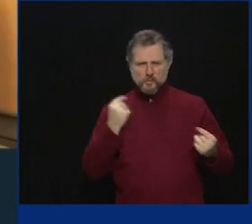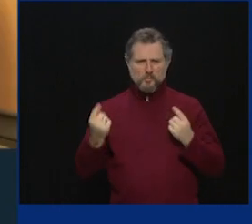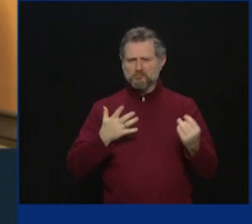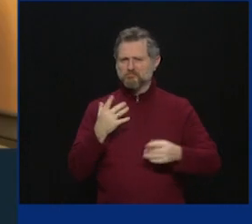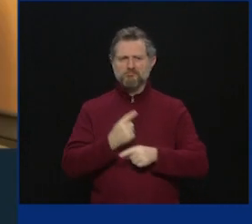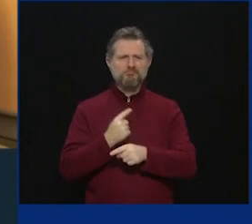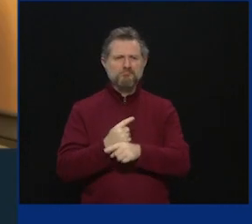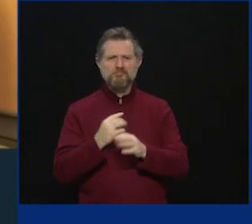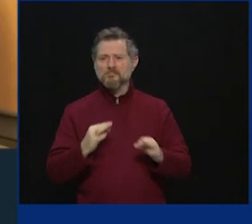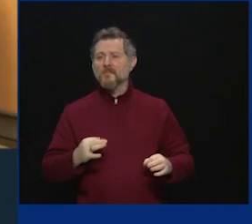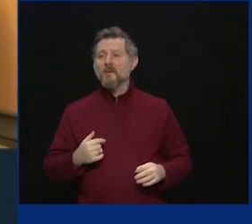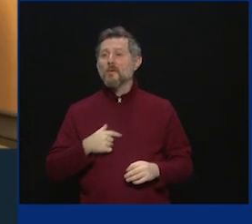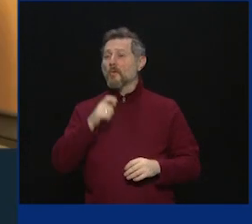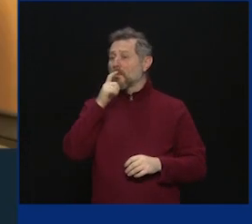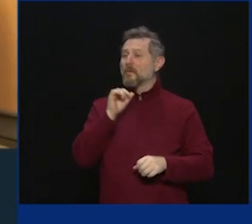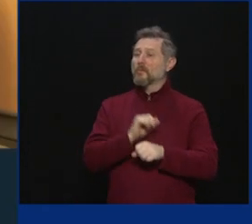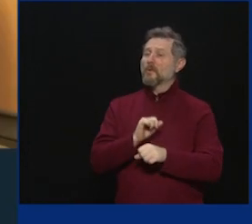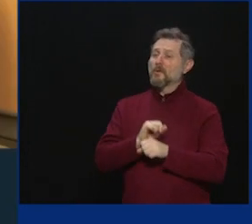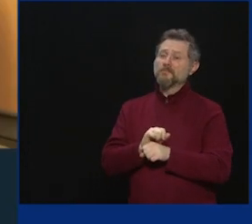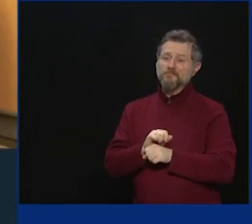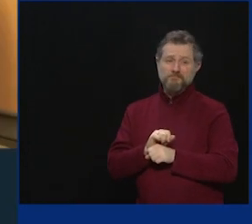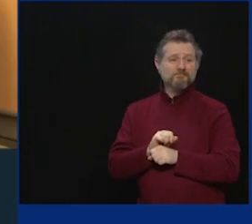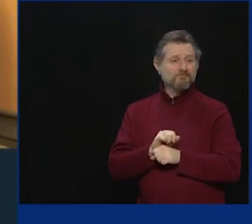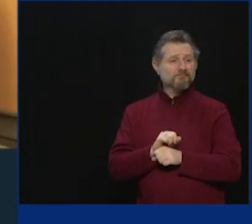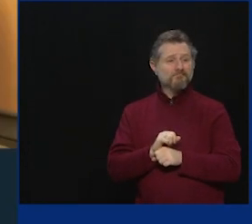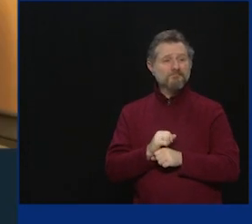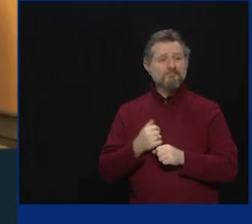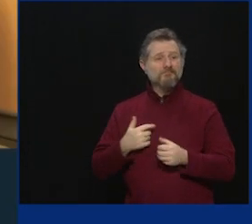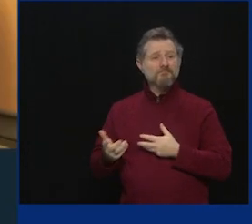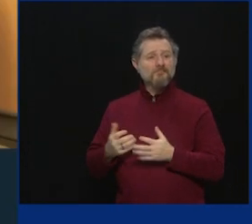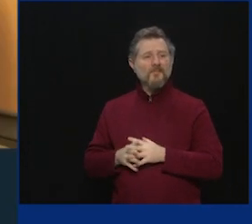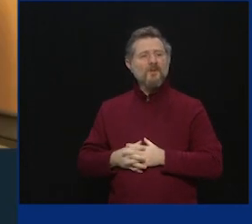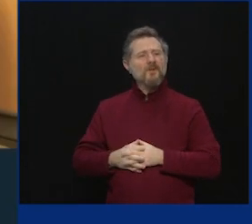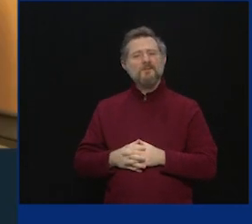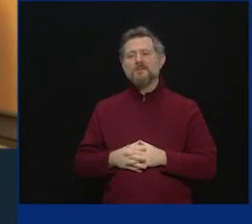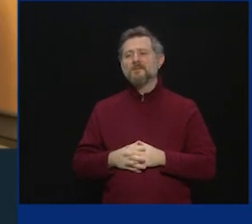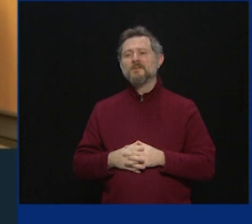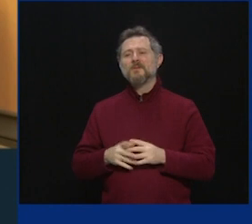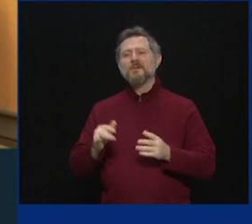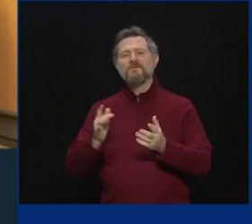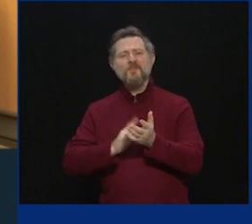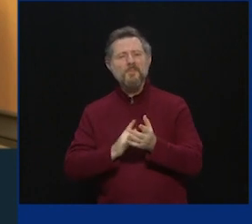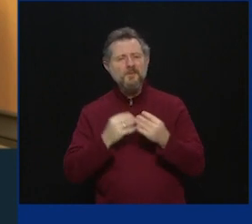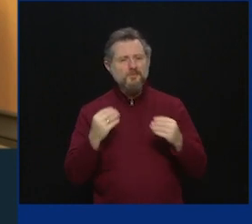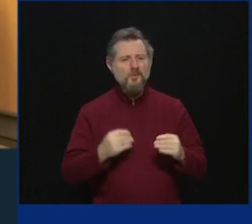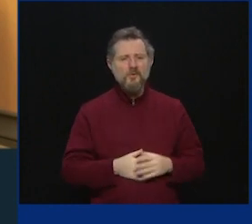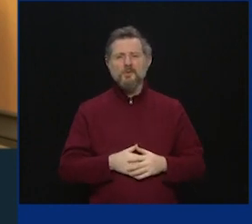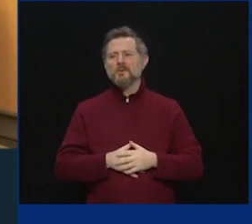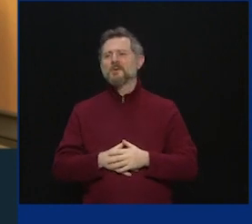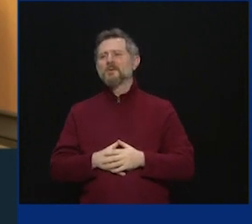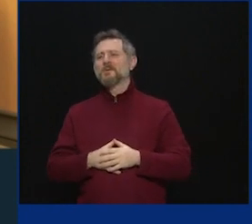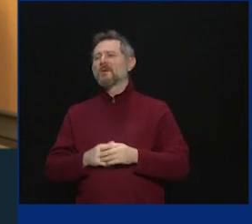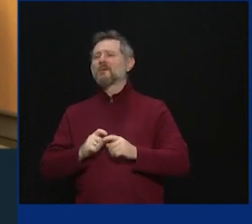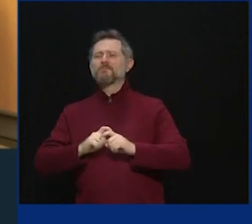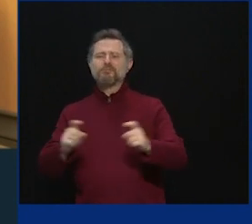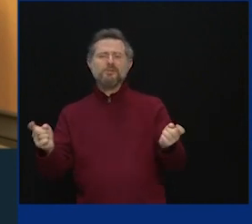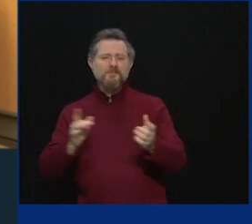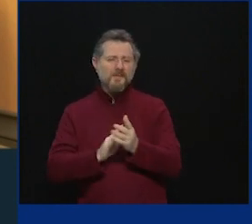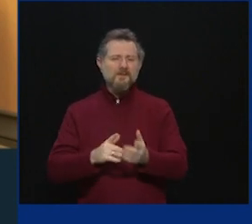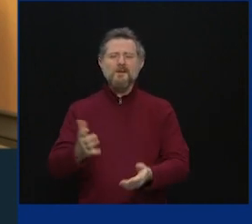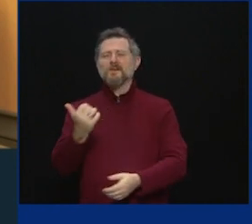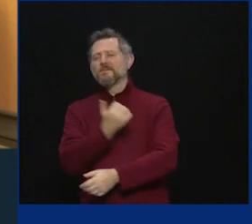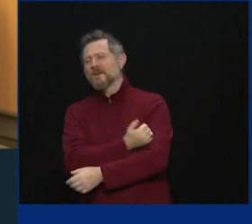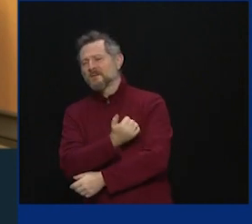the people who work in pharmacies, filling those prescriptions, administering the shots, the